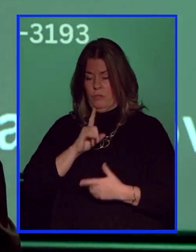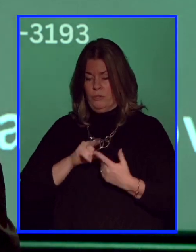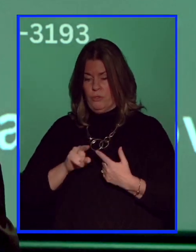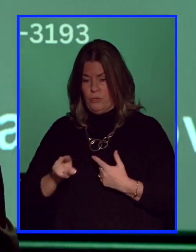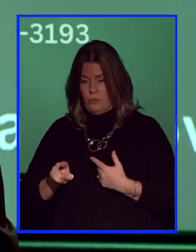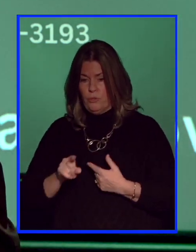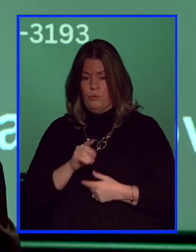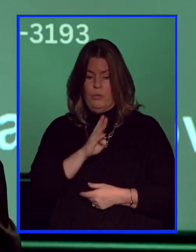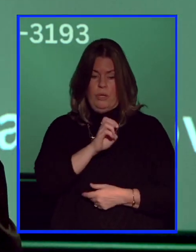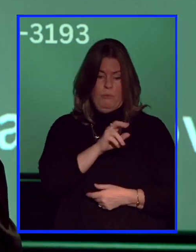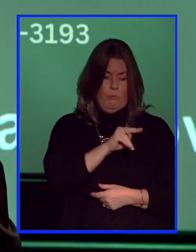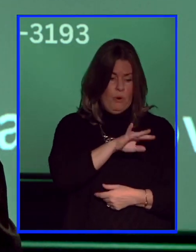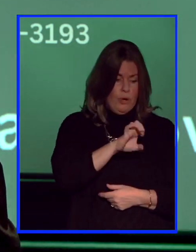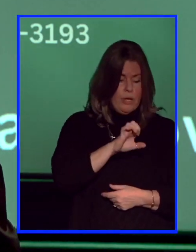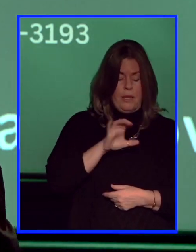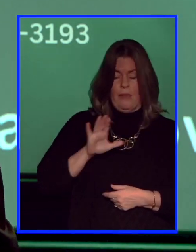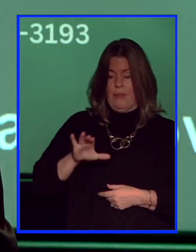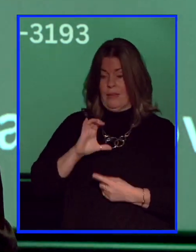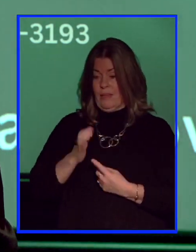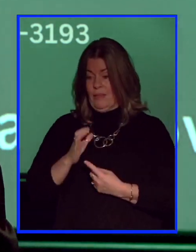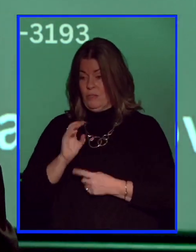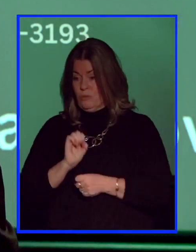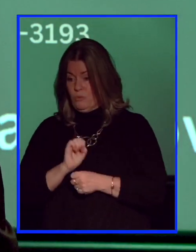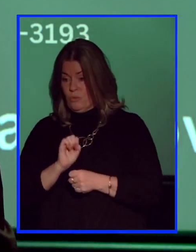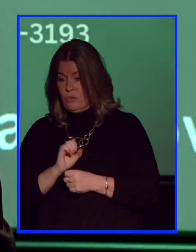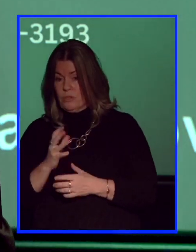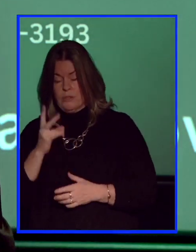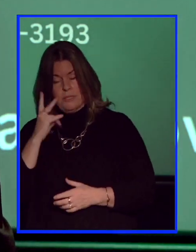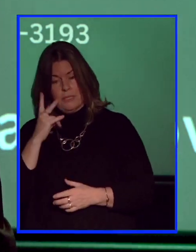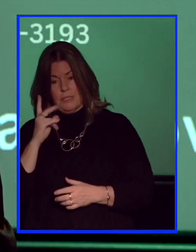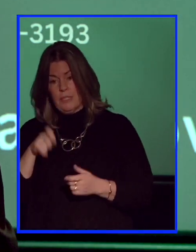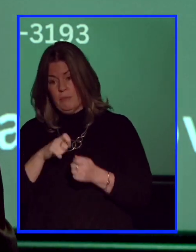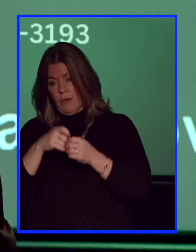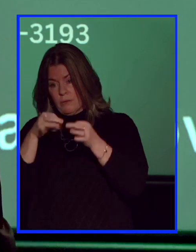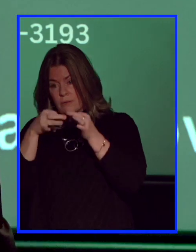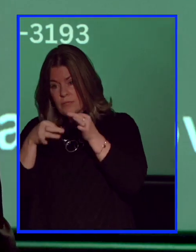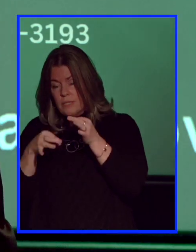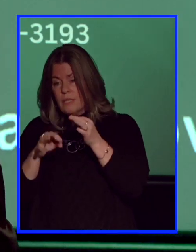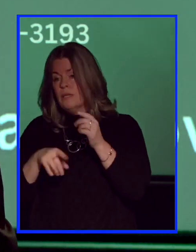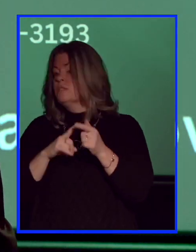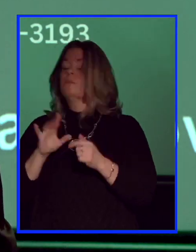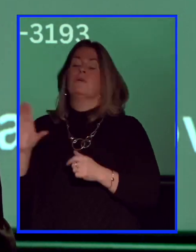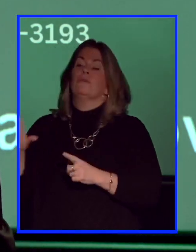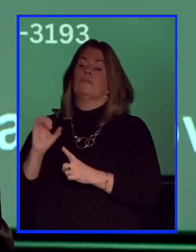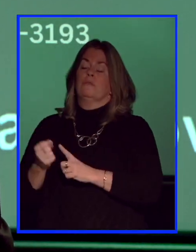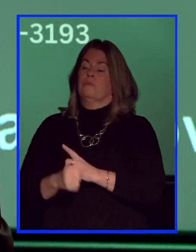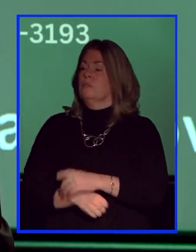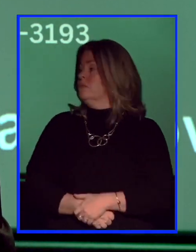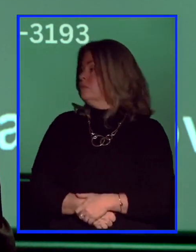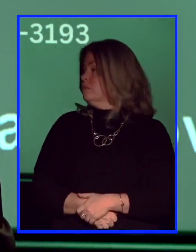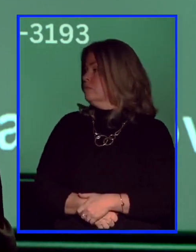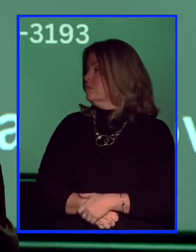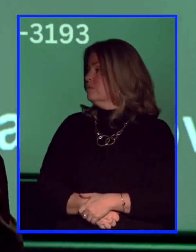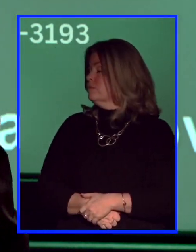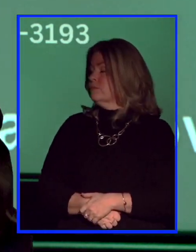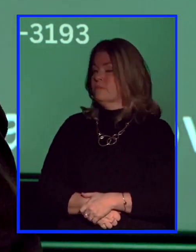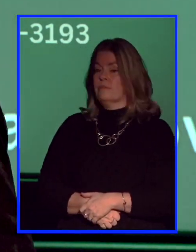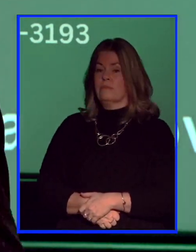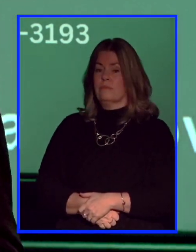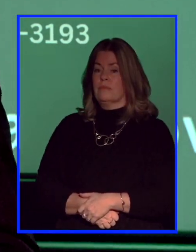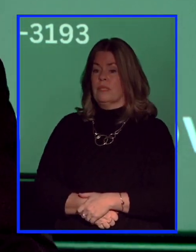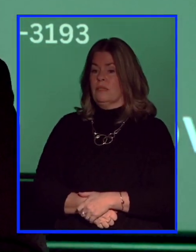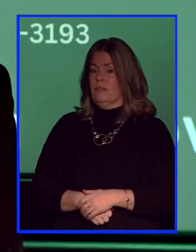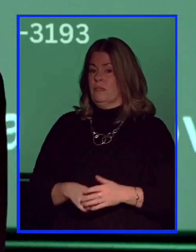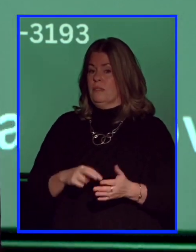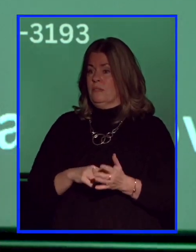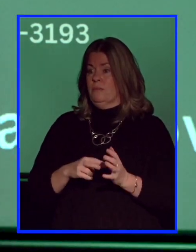and Bernie and his caseworker to see about the particulars of your situation. I mean, we